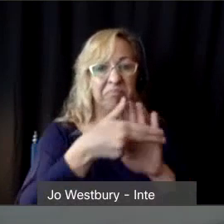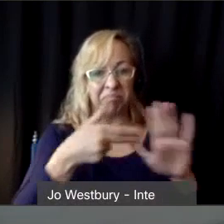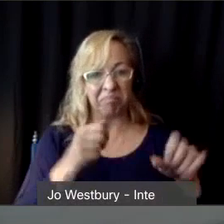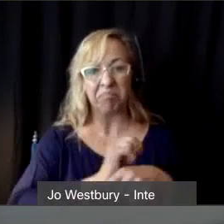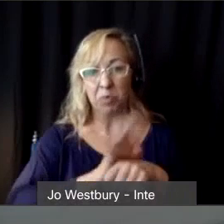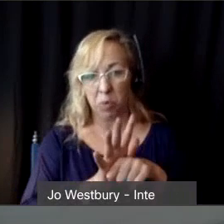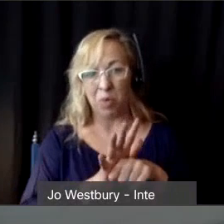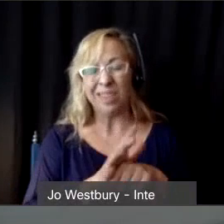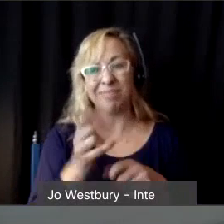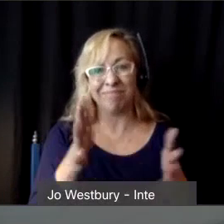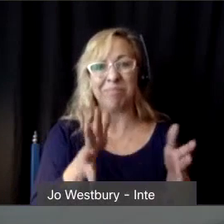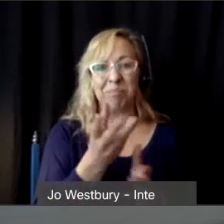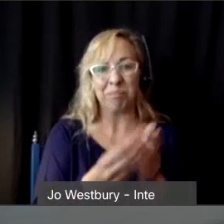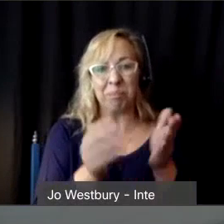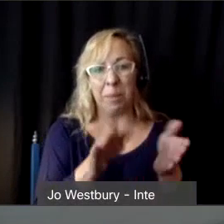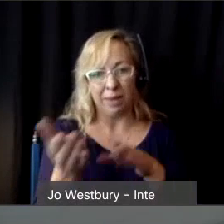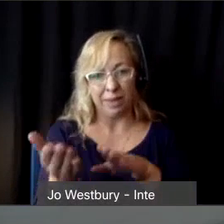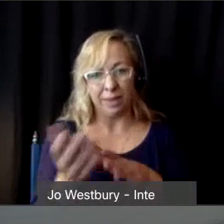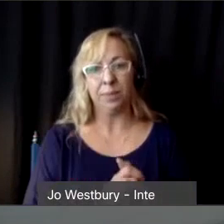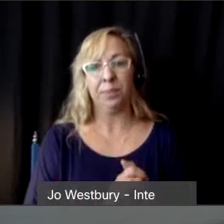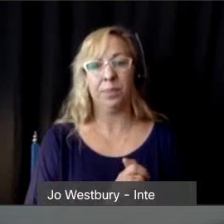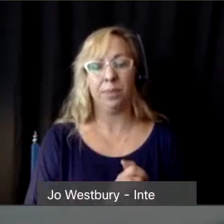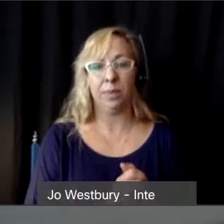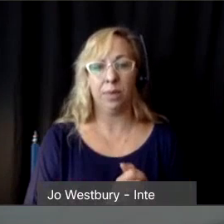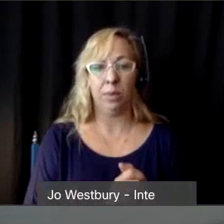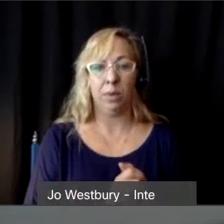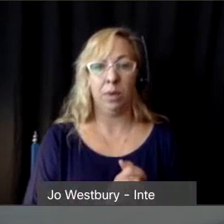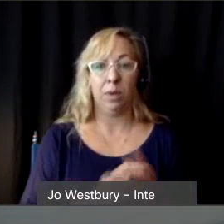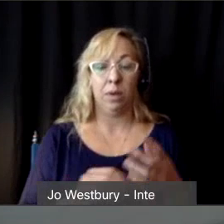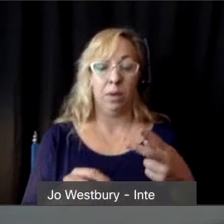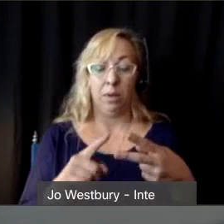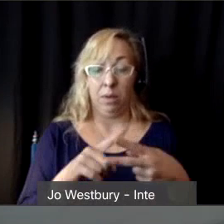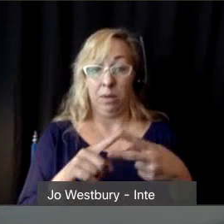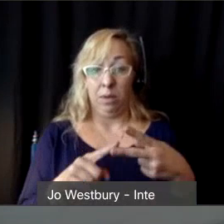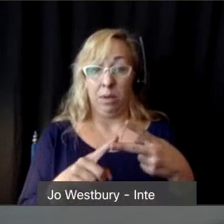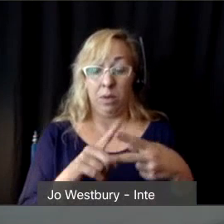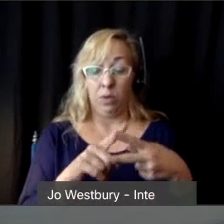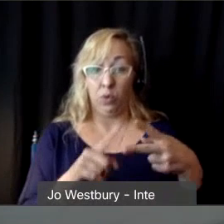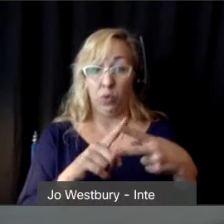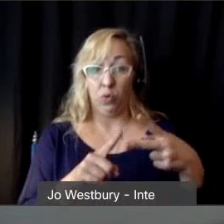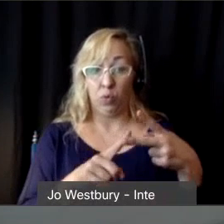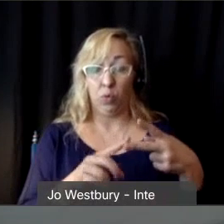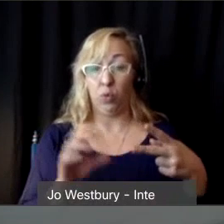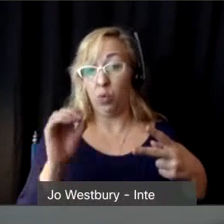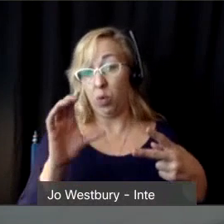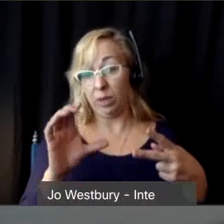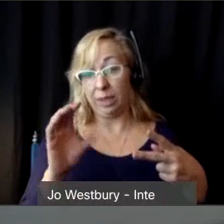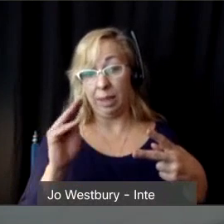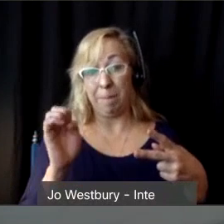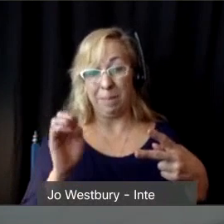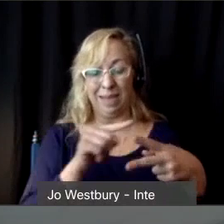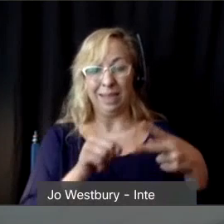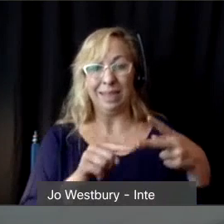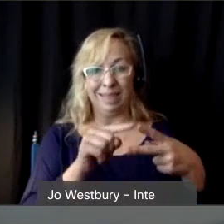coronavirus who have died. Of those, 2, we have confirmation from OCME that